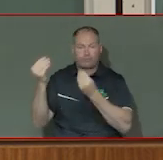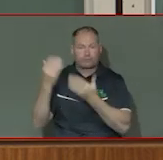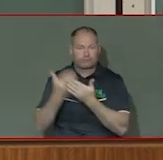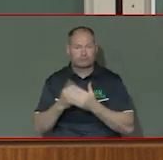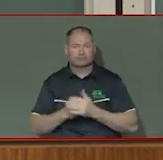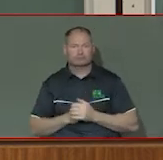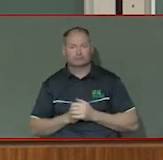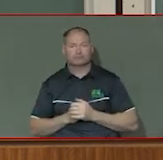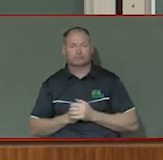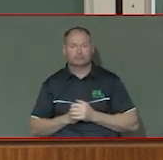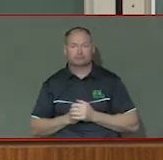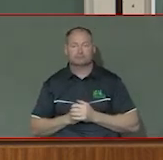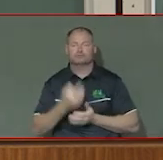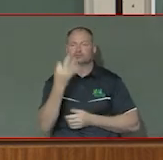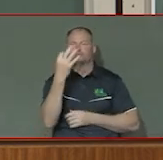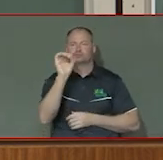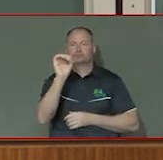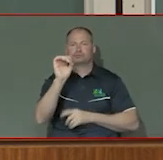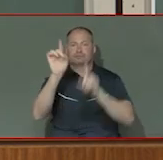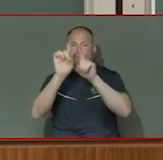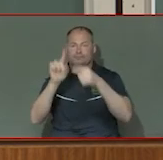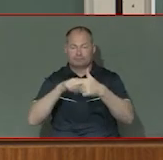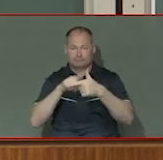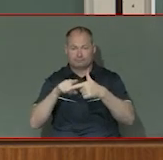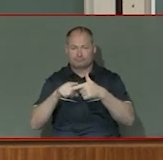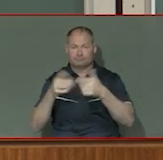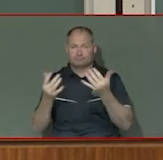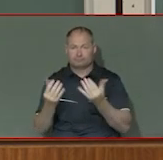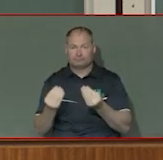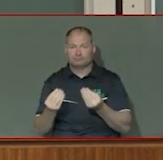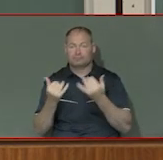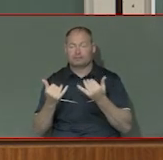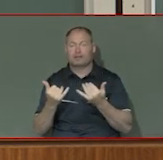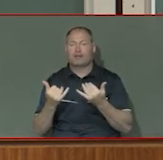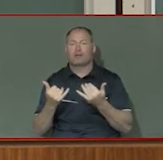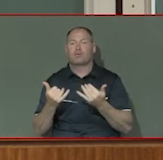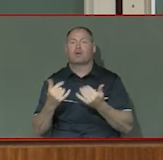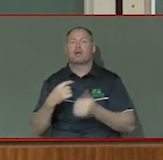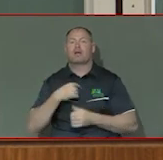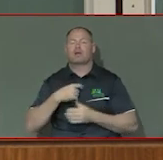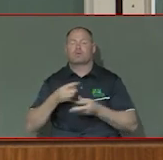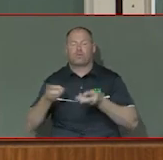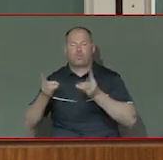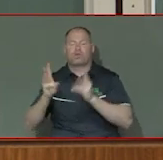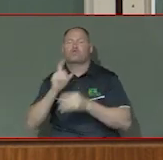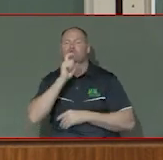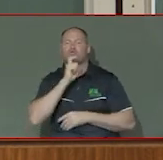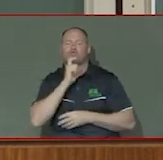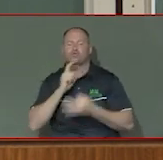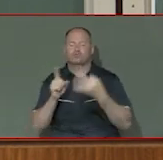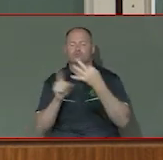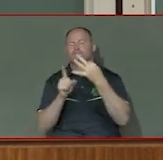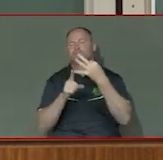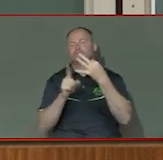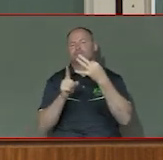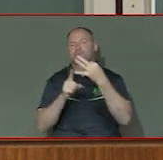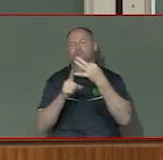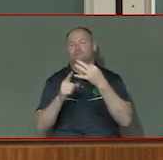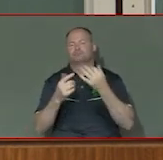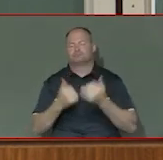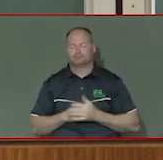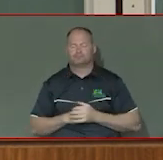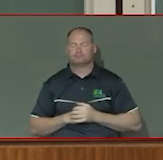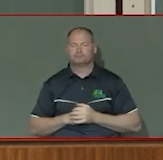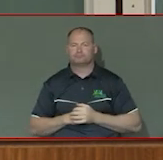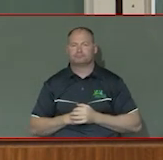54 plus 30 will make up the number. So this is the combination I will use. And this here is a compound angle. So now we can